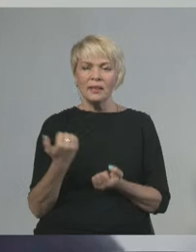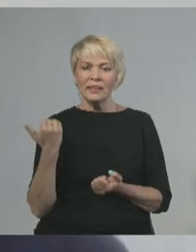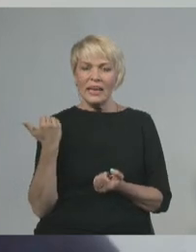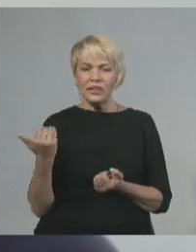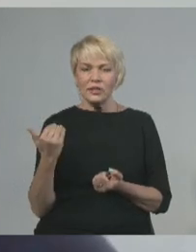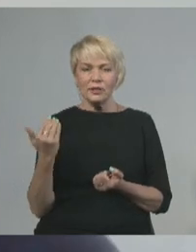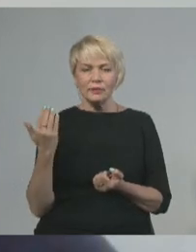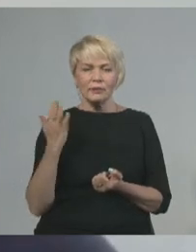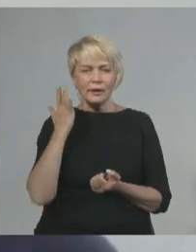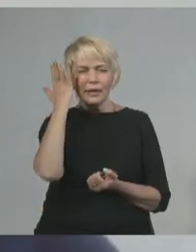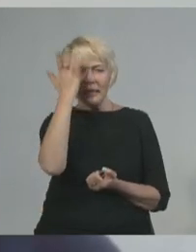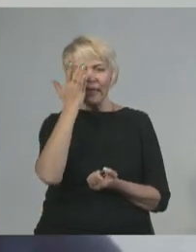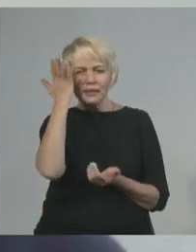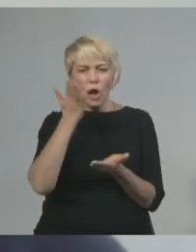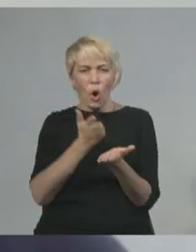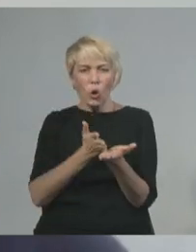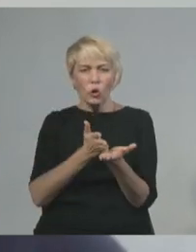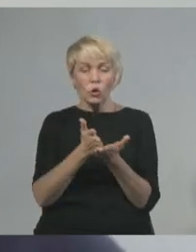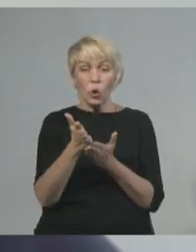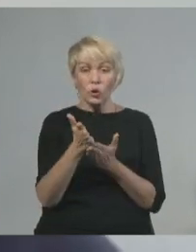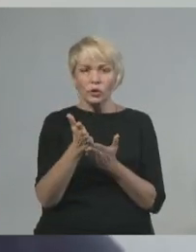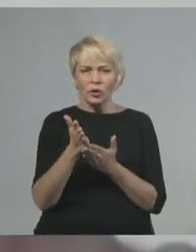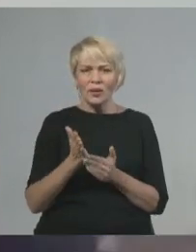cover corruption in el salvador